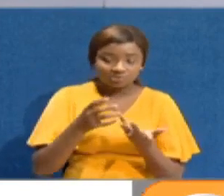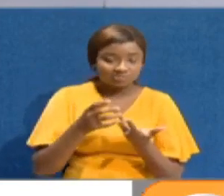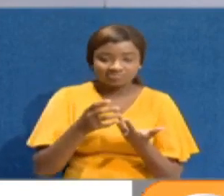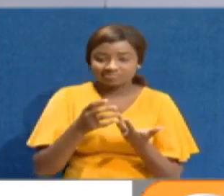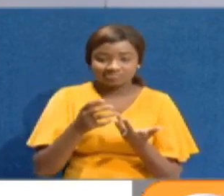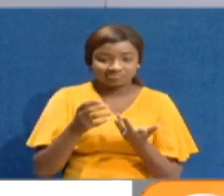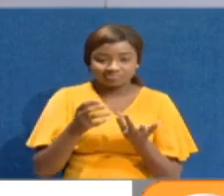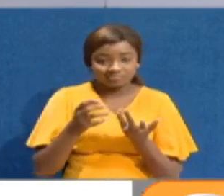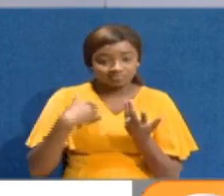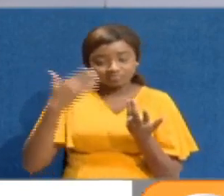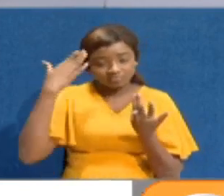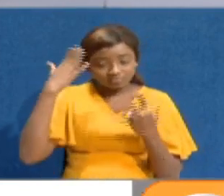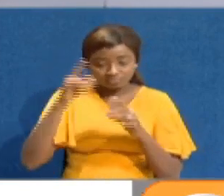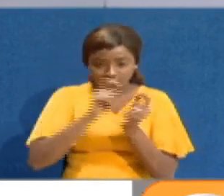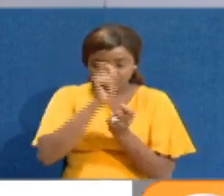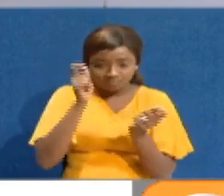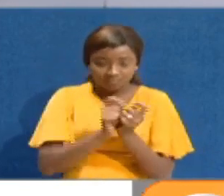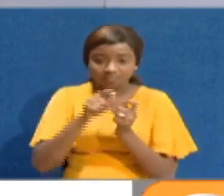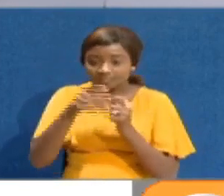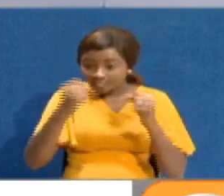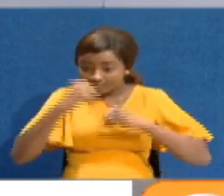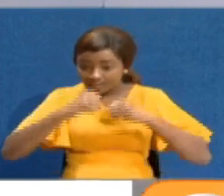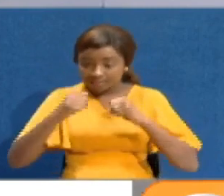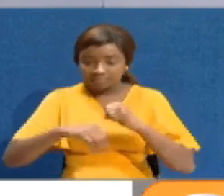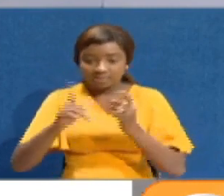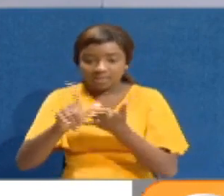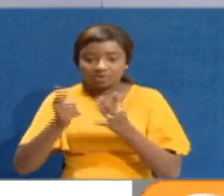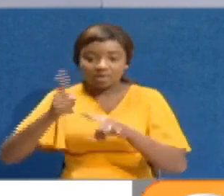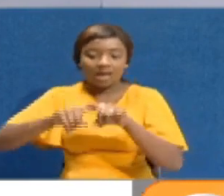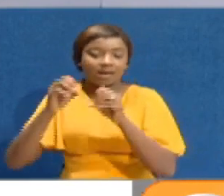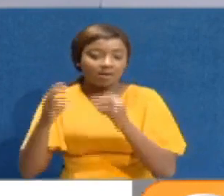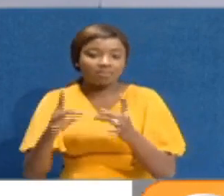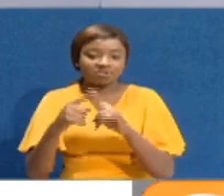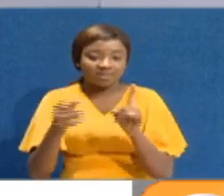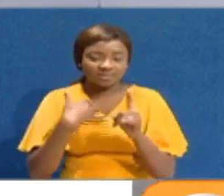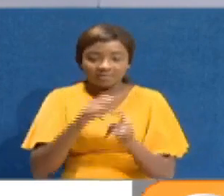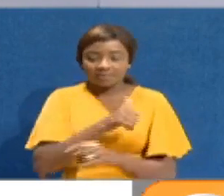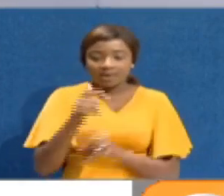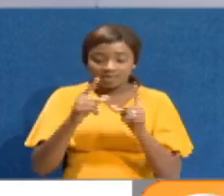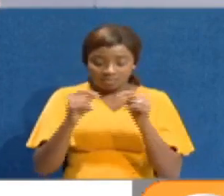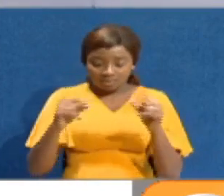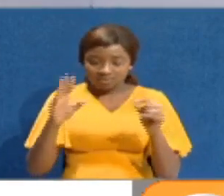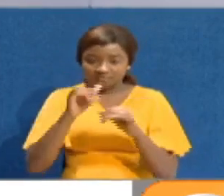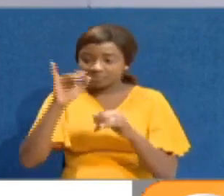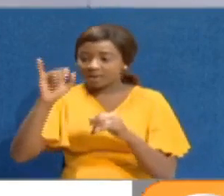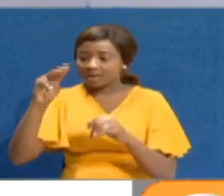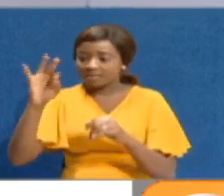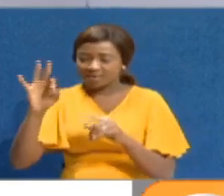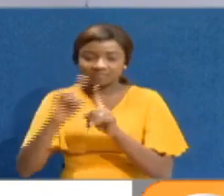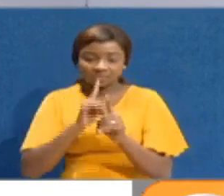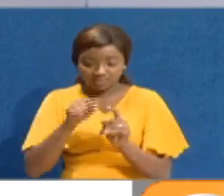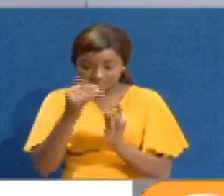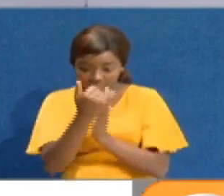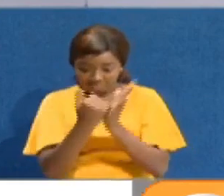the exact details of this agreement, but there's something in the text from the IMF that says this